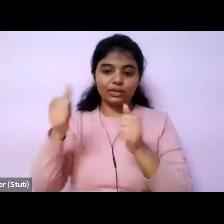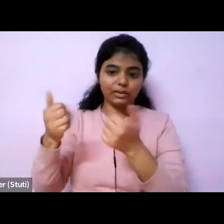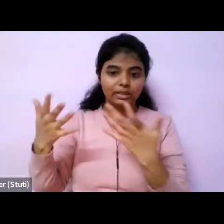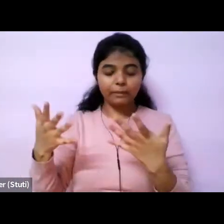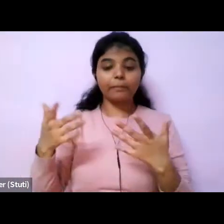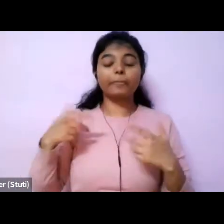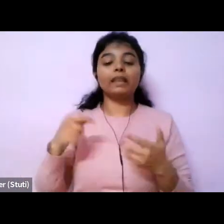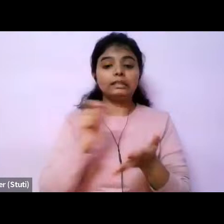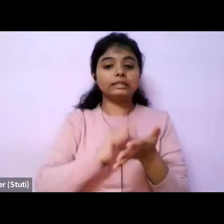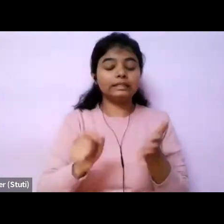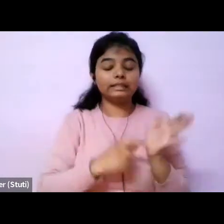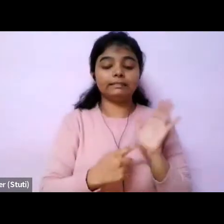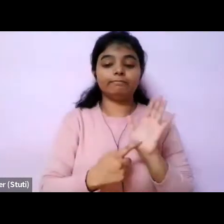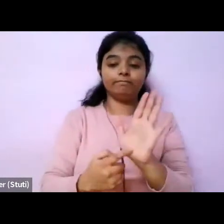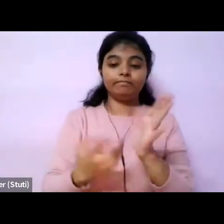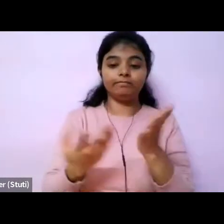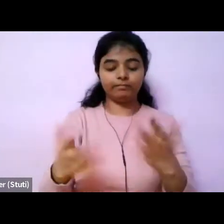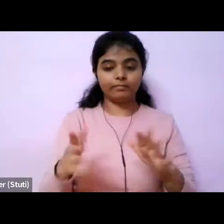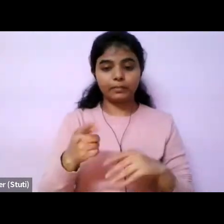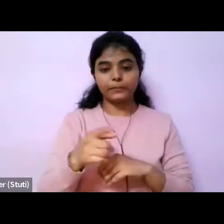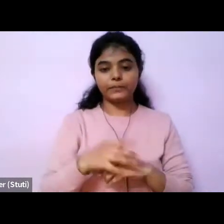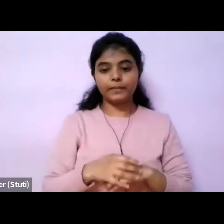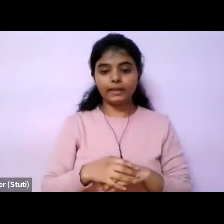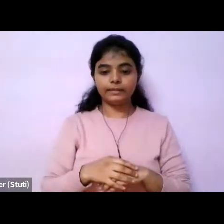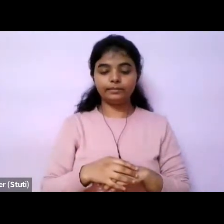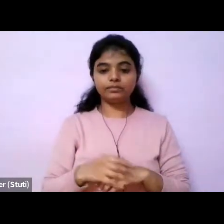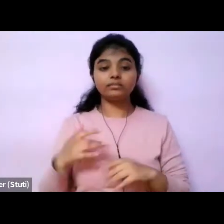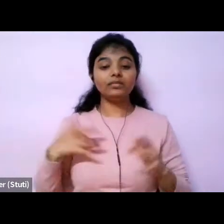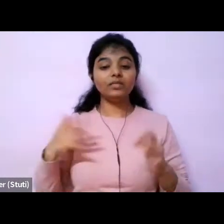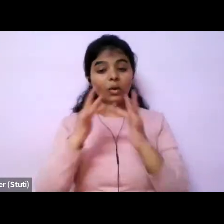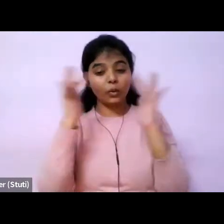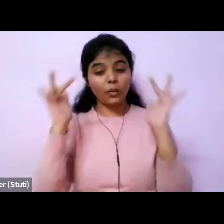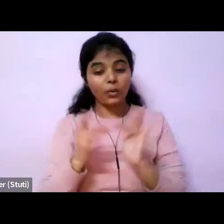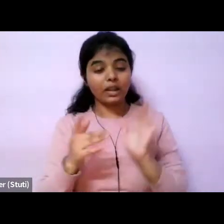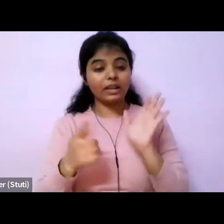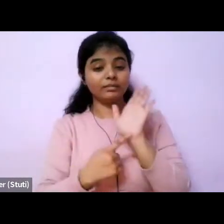most important elements in the online presentation.